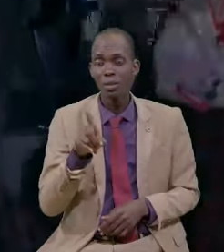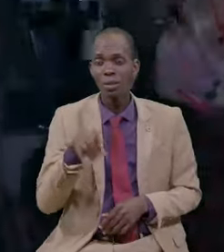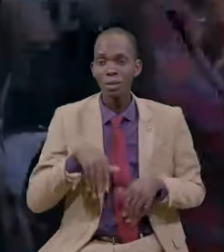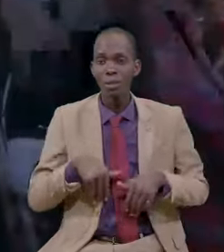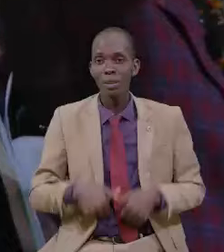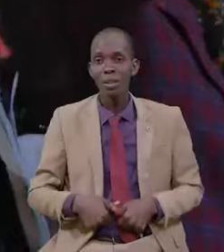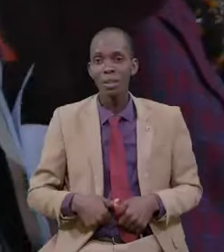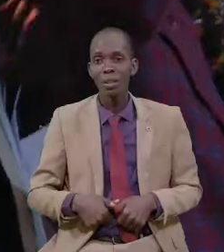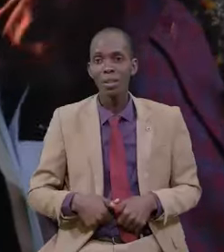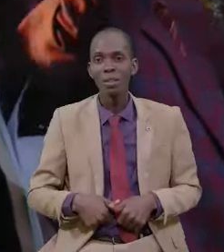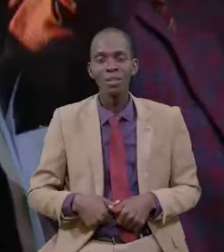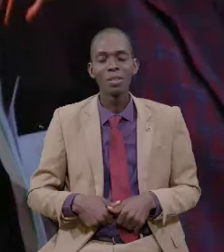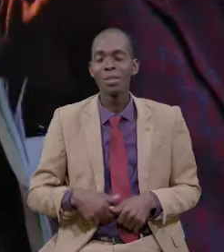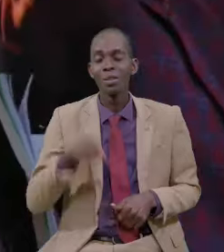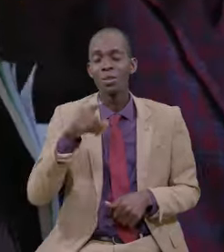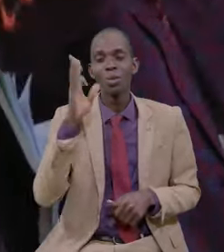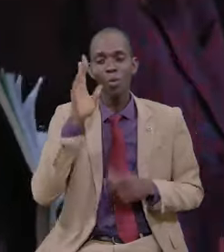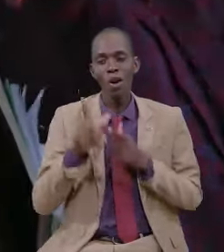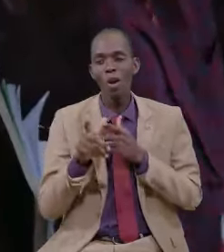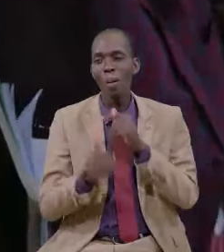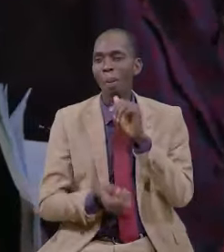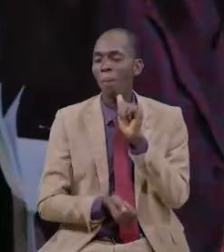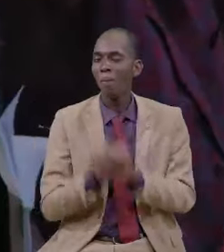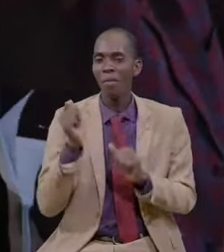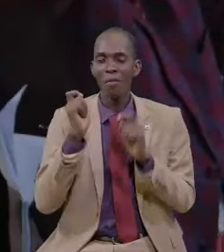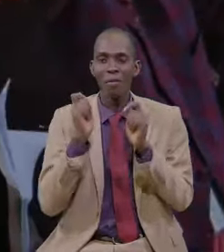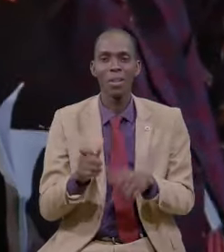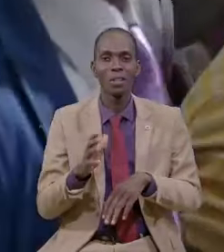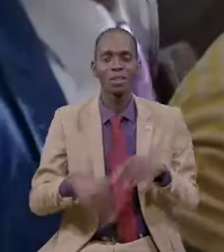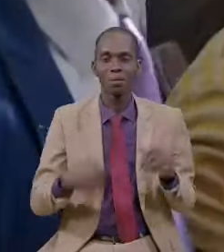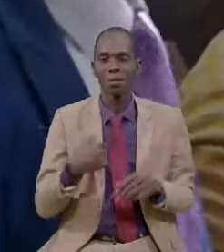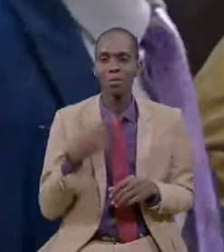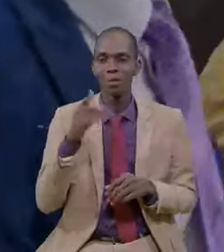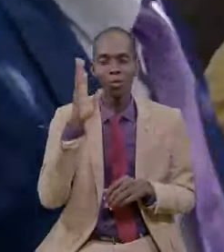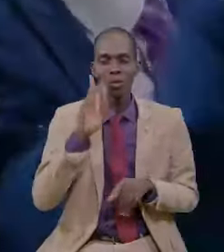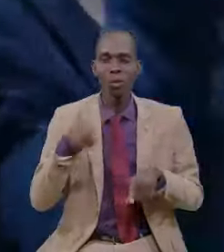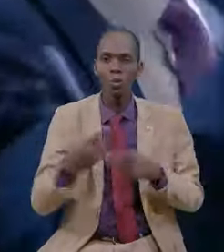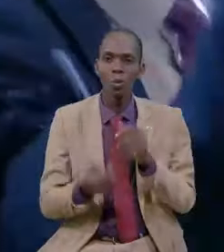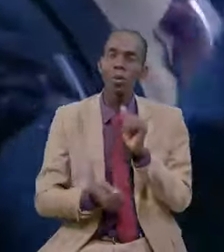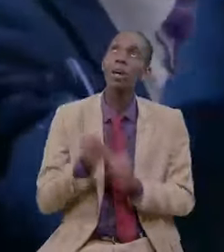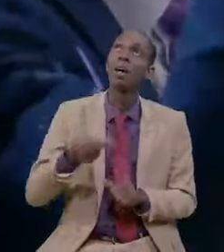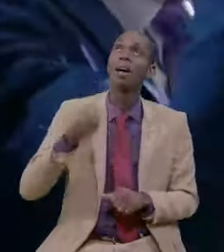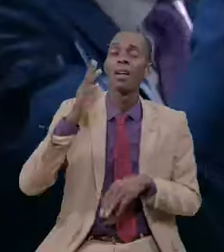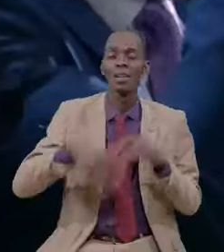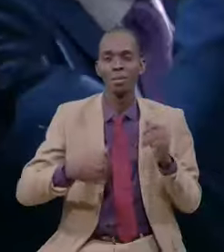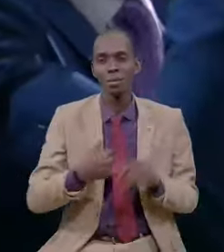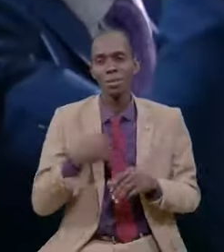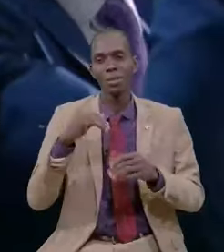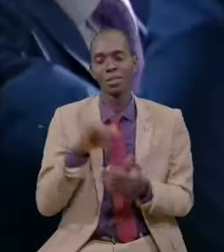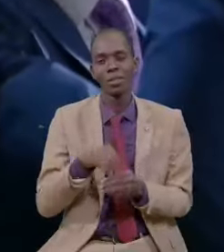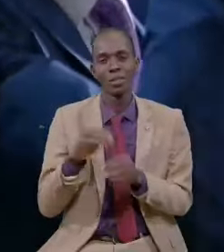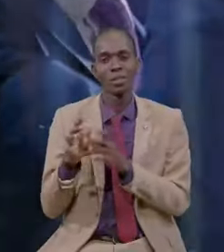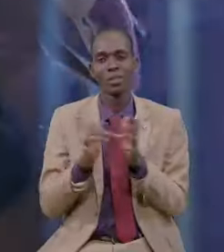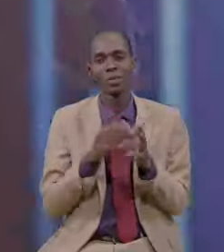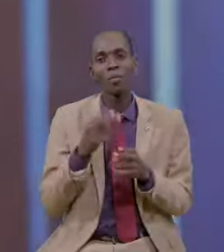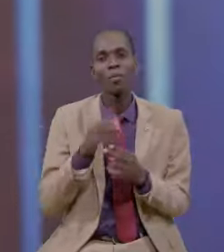You will run faster. You will go higher. That's what we need